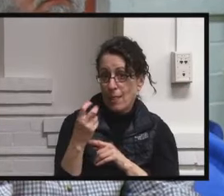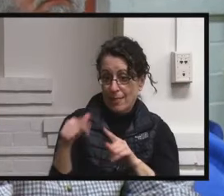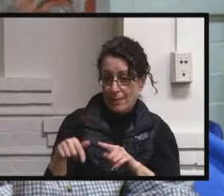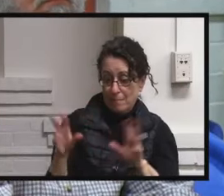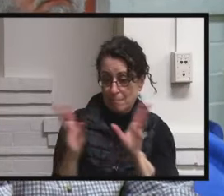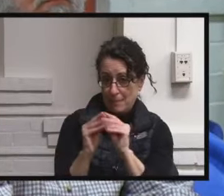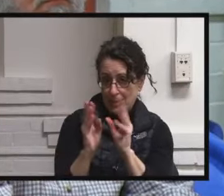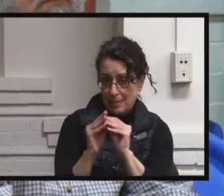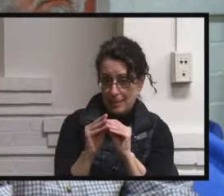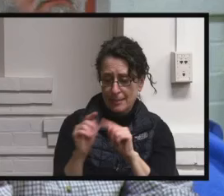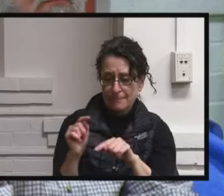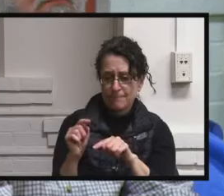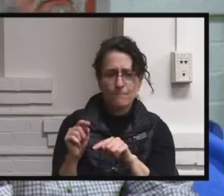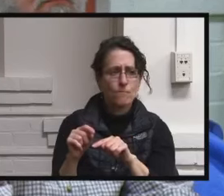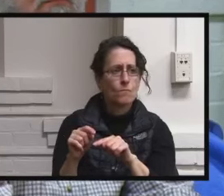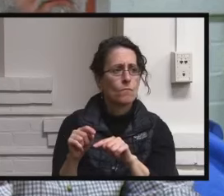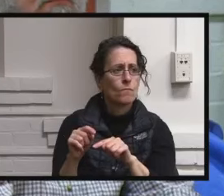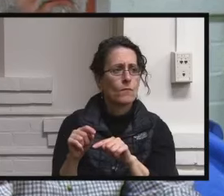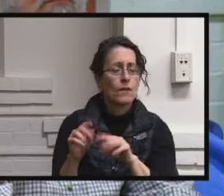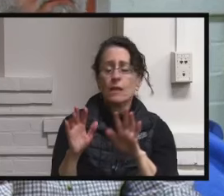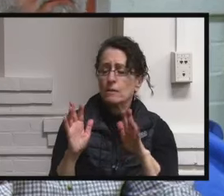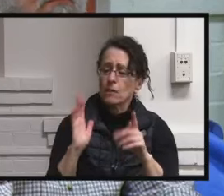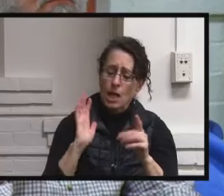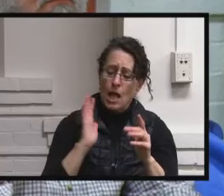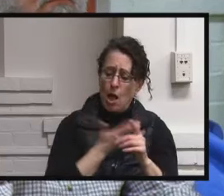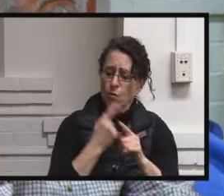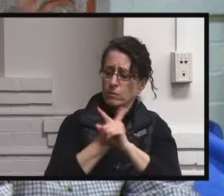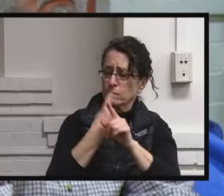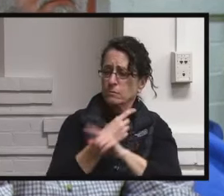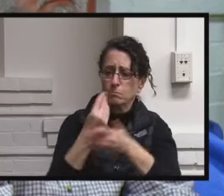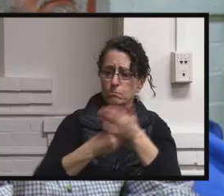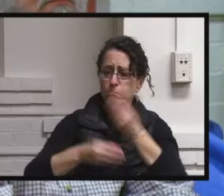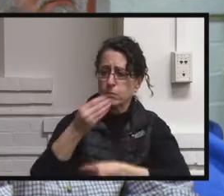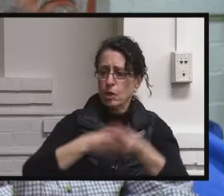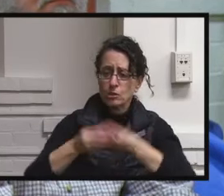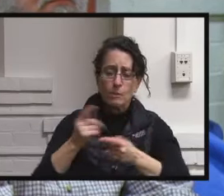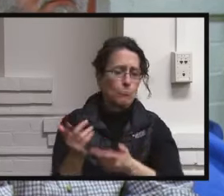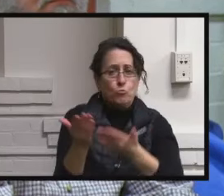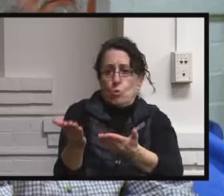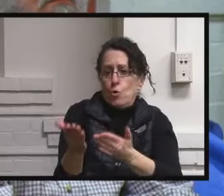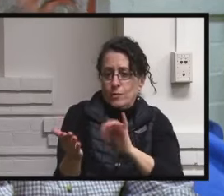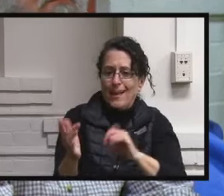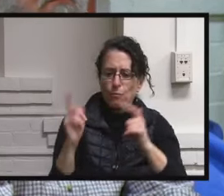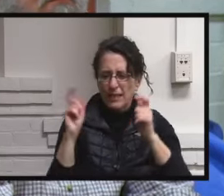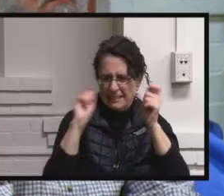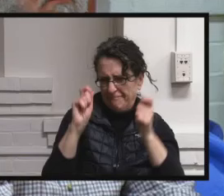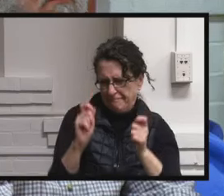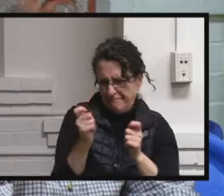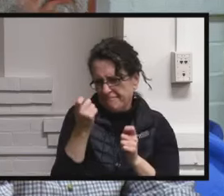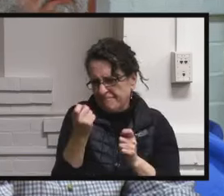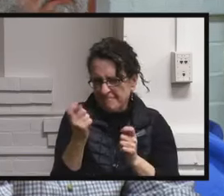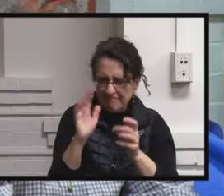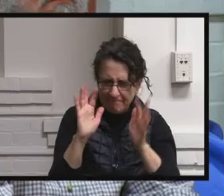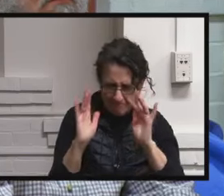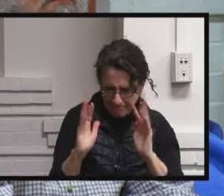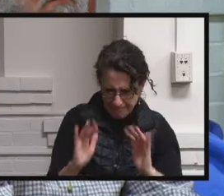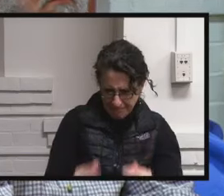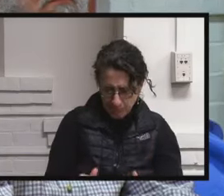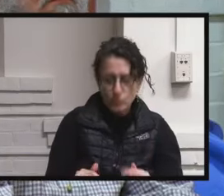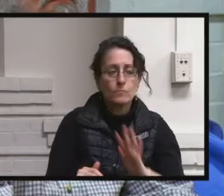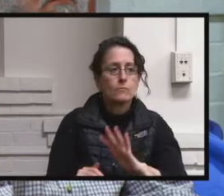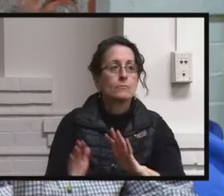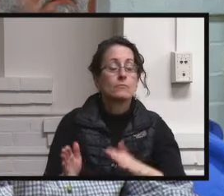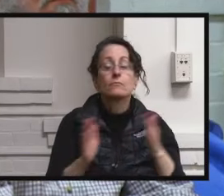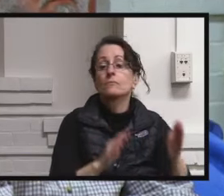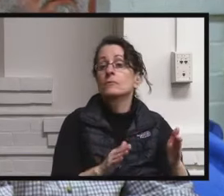the kind of status quo budget, which is the one that was proposed. We also spent some time tweaking the no